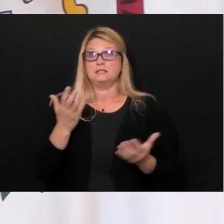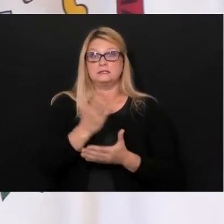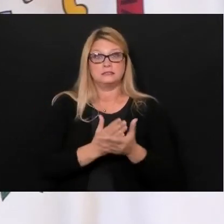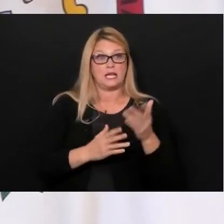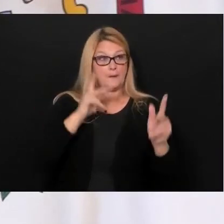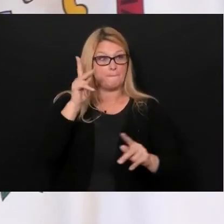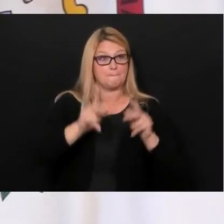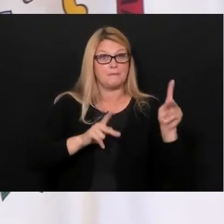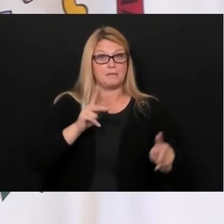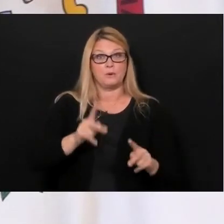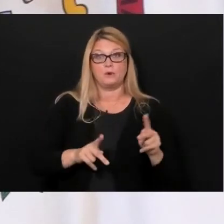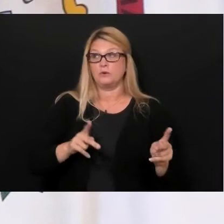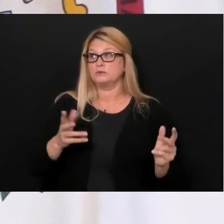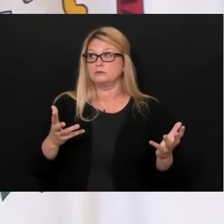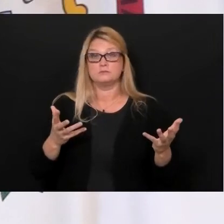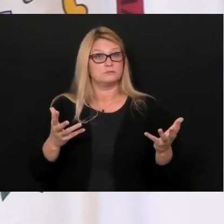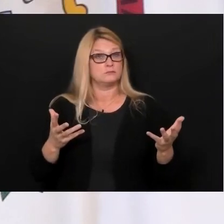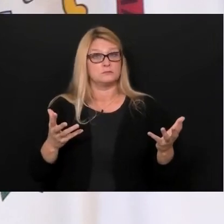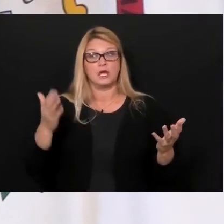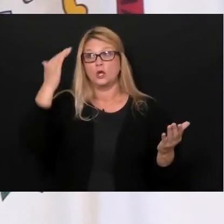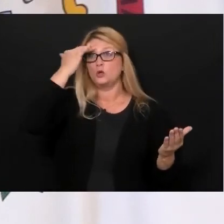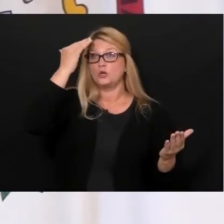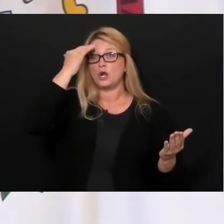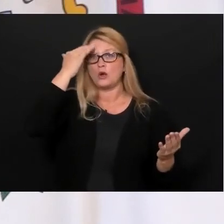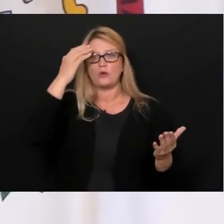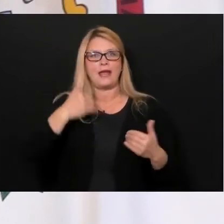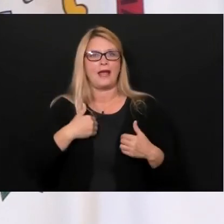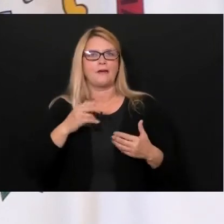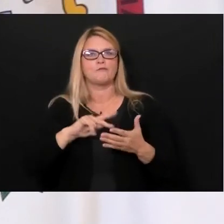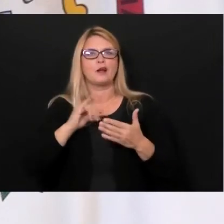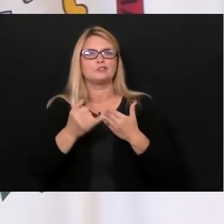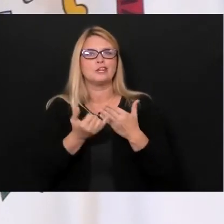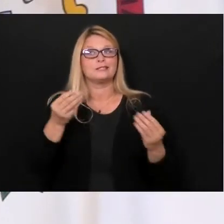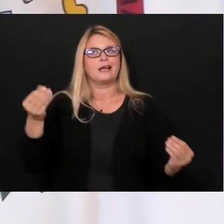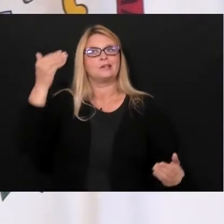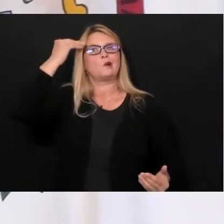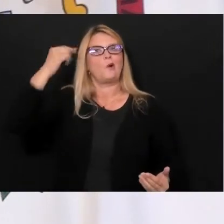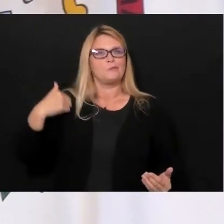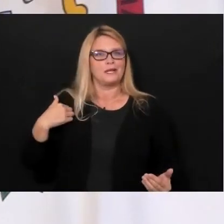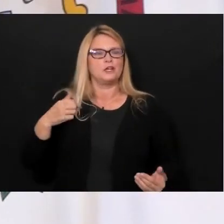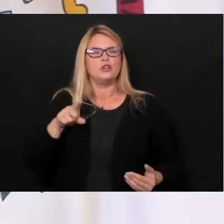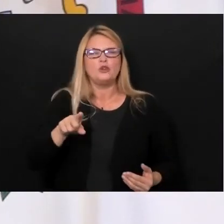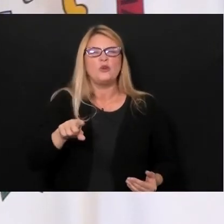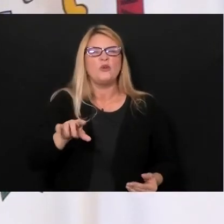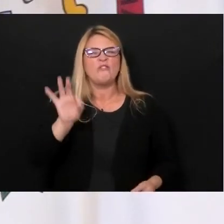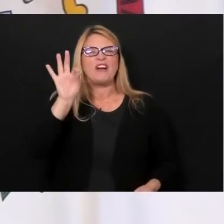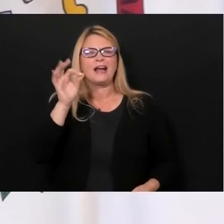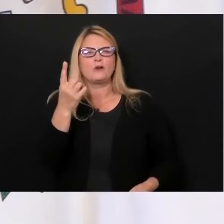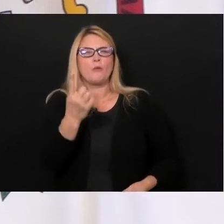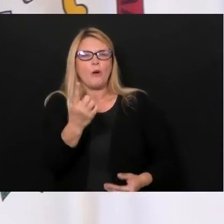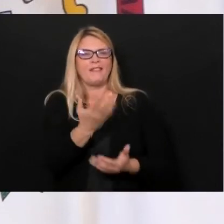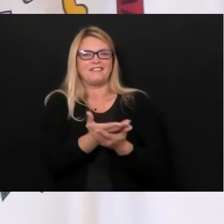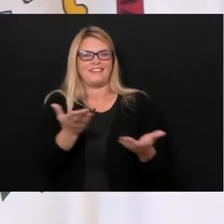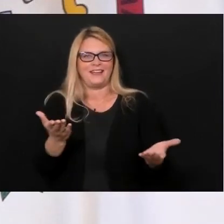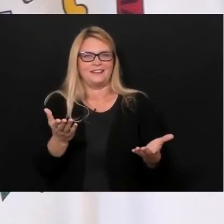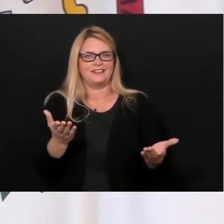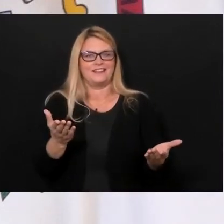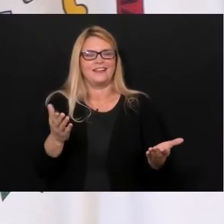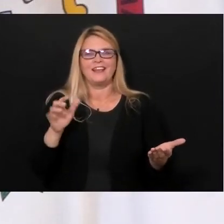me or whatever like that. I don't want to do that. But you find one where we have absolutely done